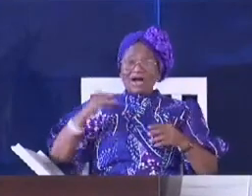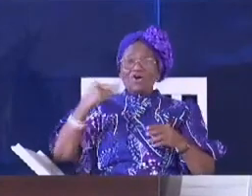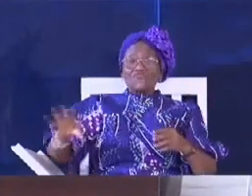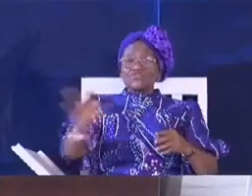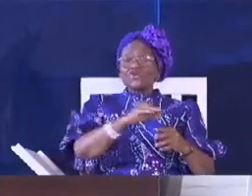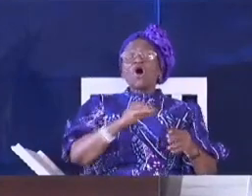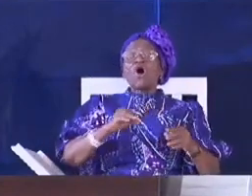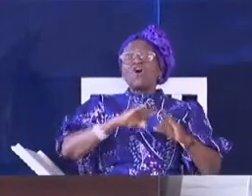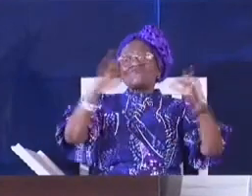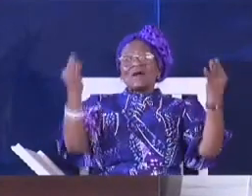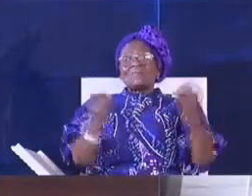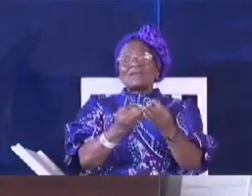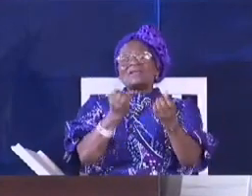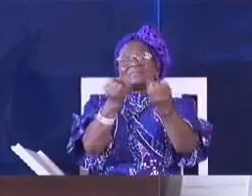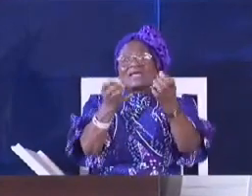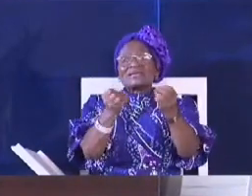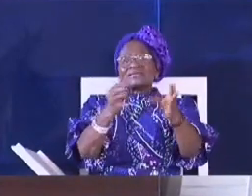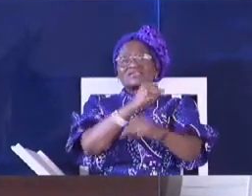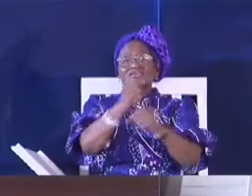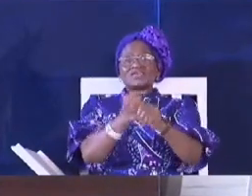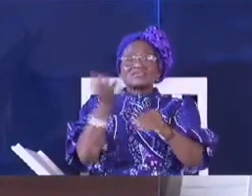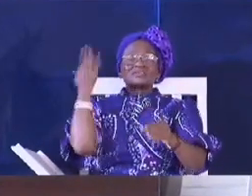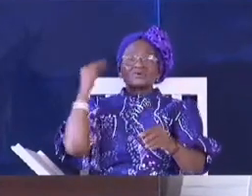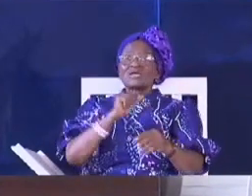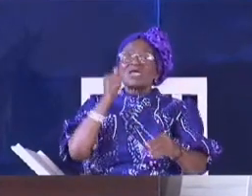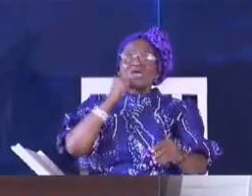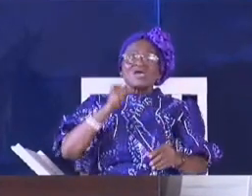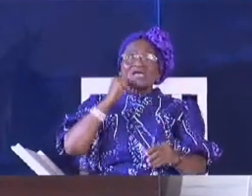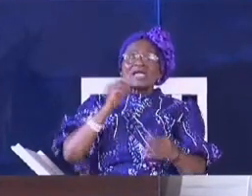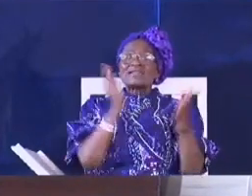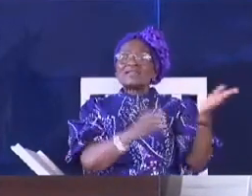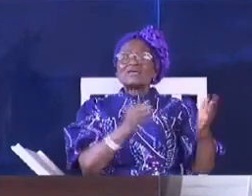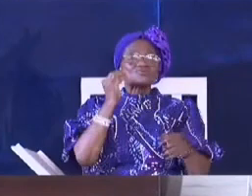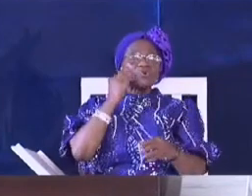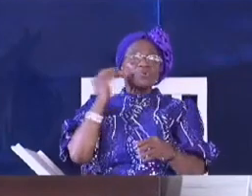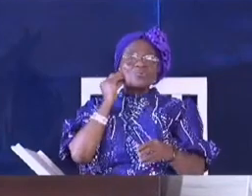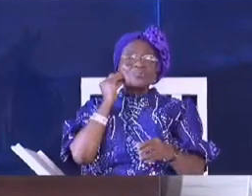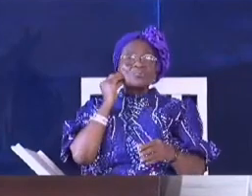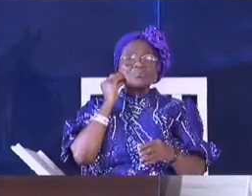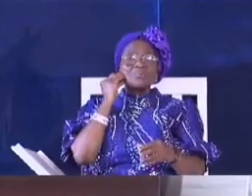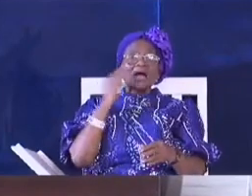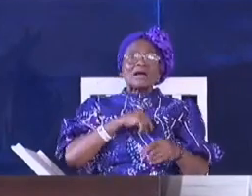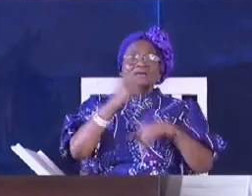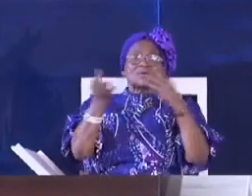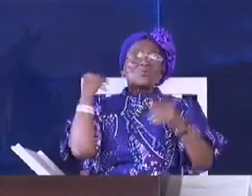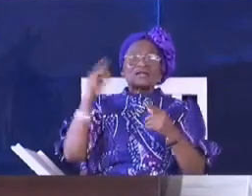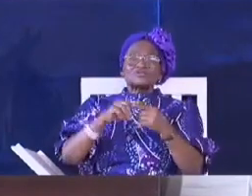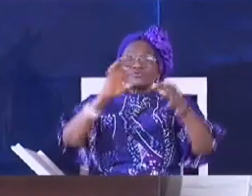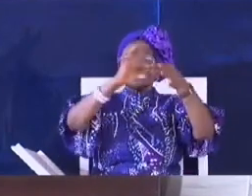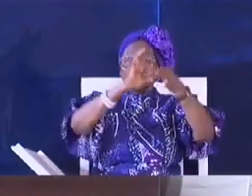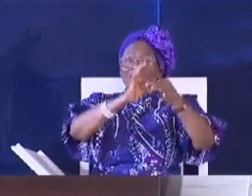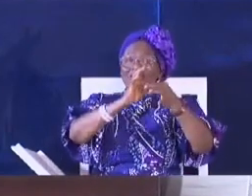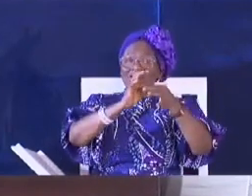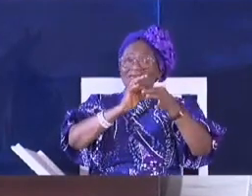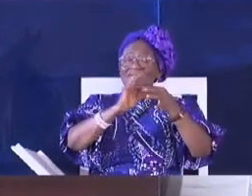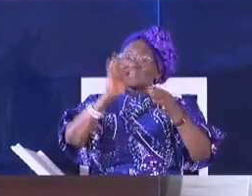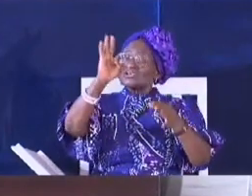Several years ago, a girl left home and went to join